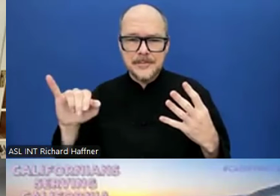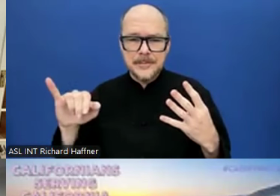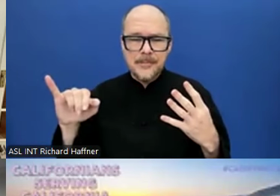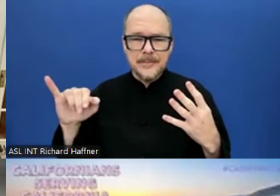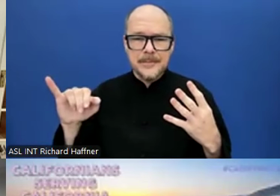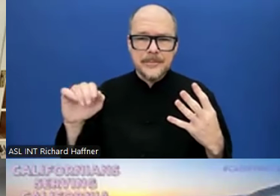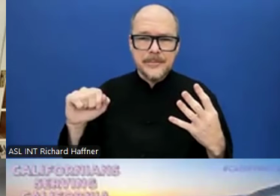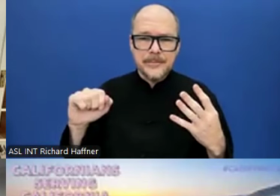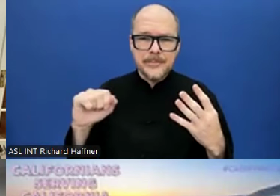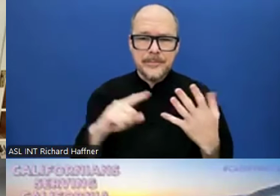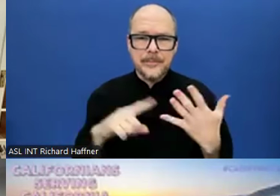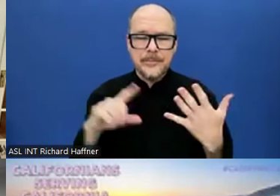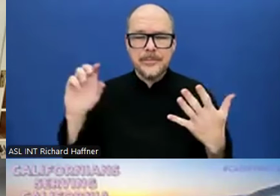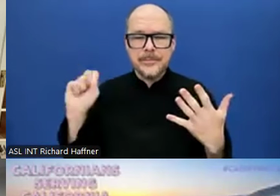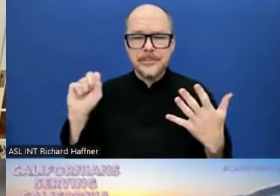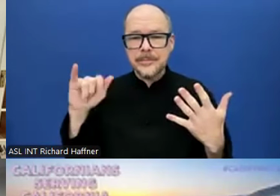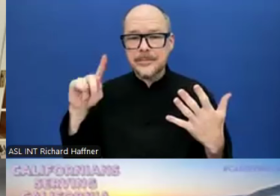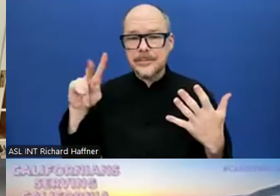or Sylvia Yeh.